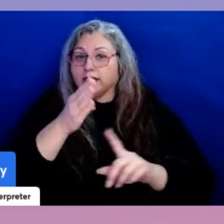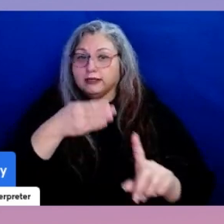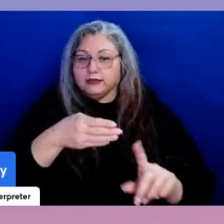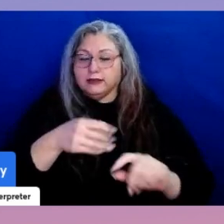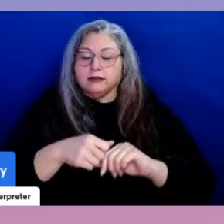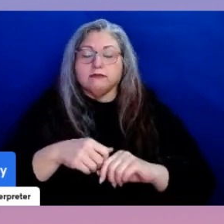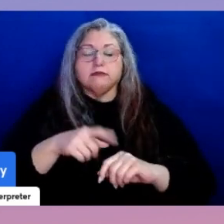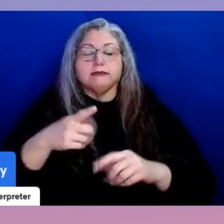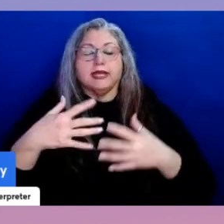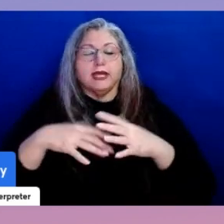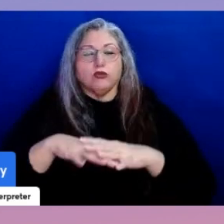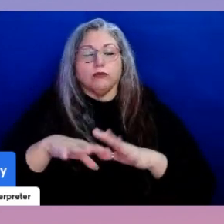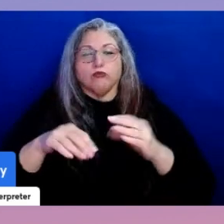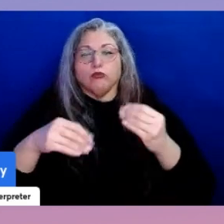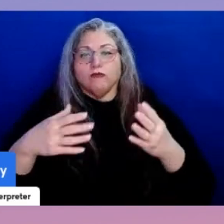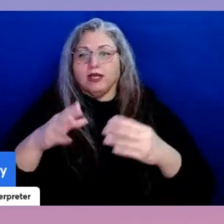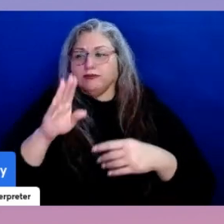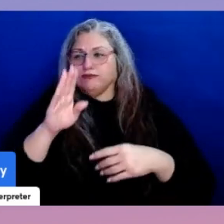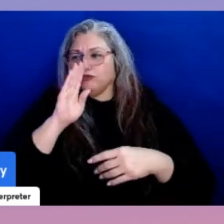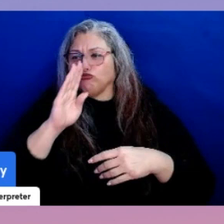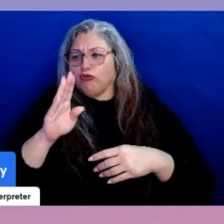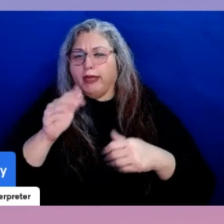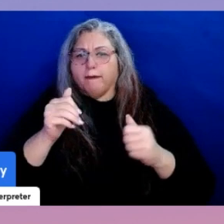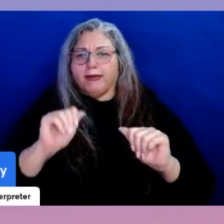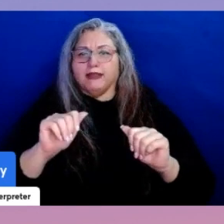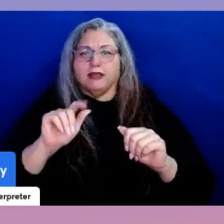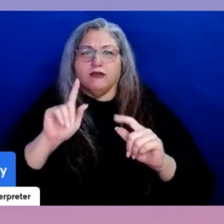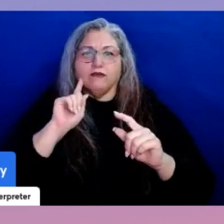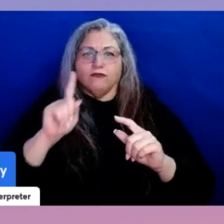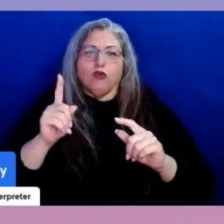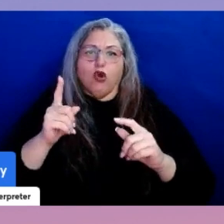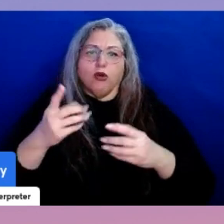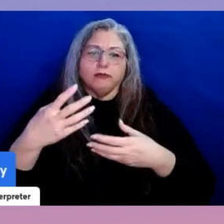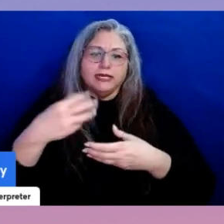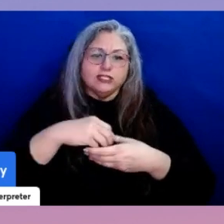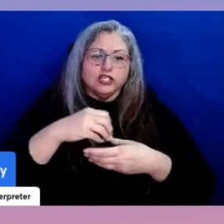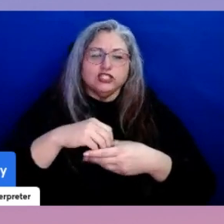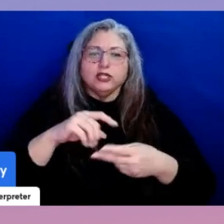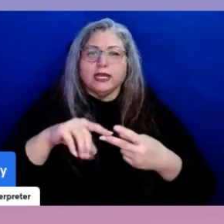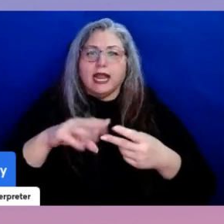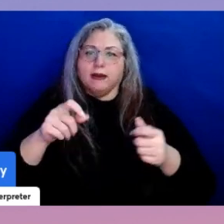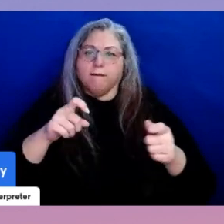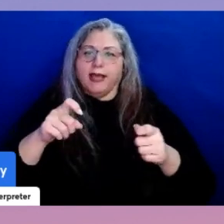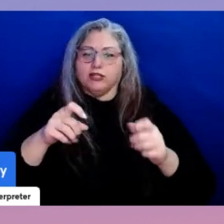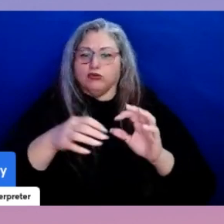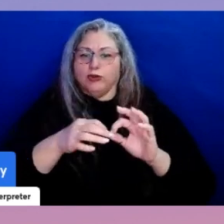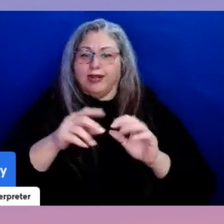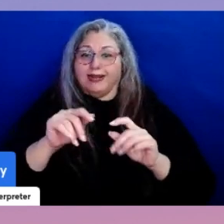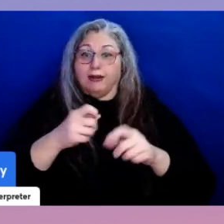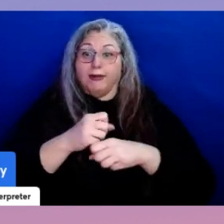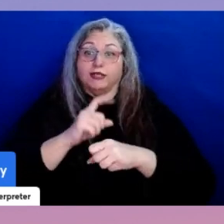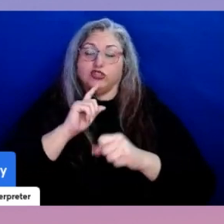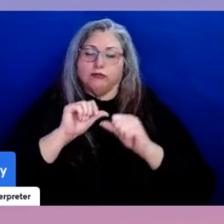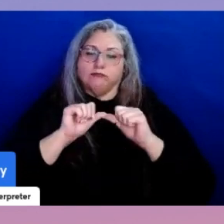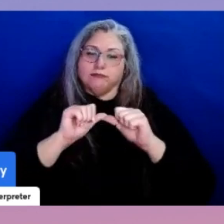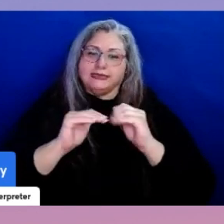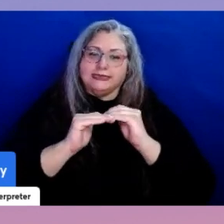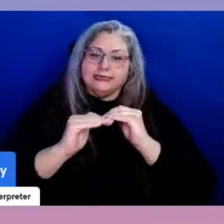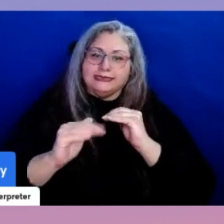provides a straightforward method for ingestion and managing relational data, ensuring consistency and